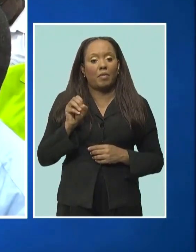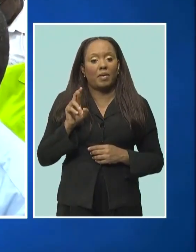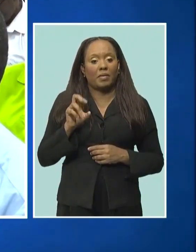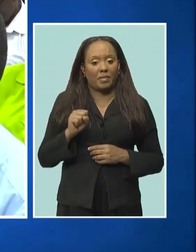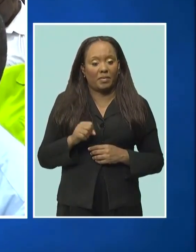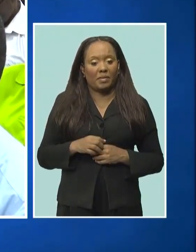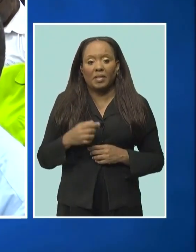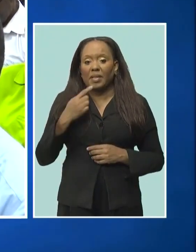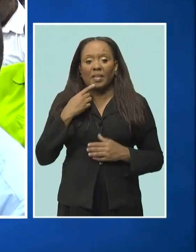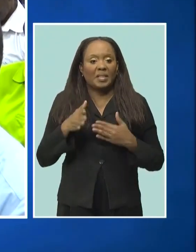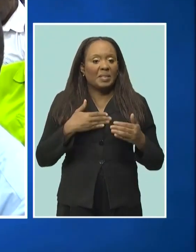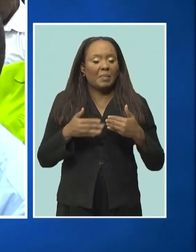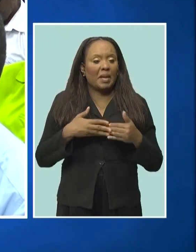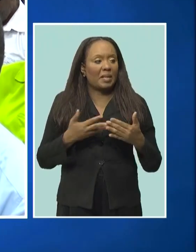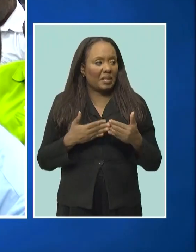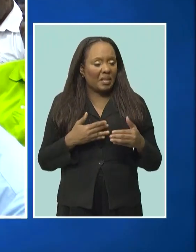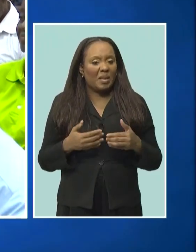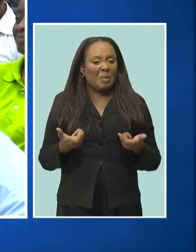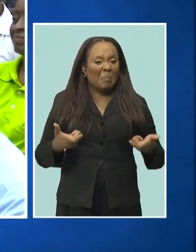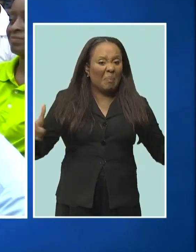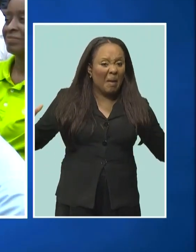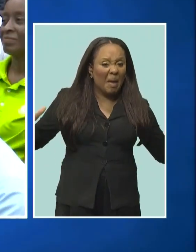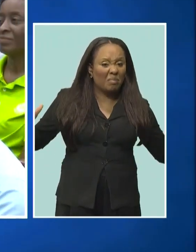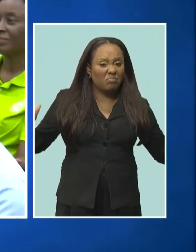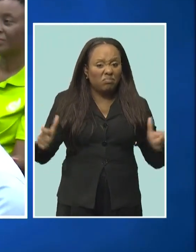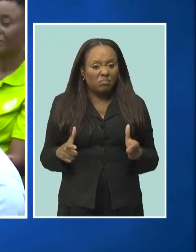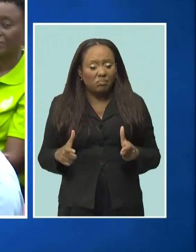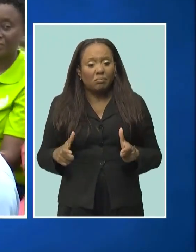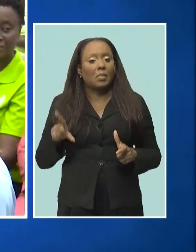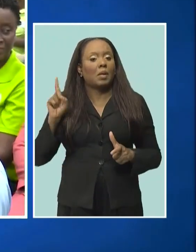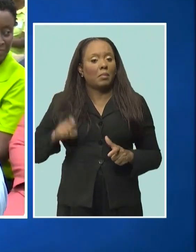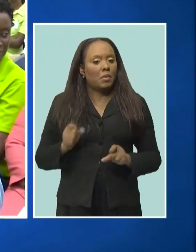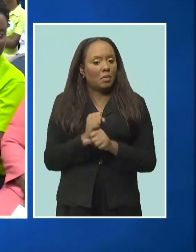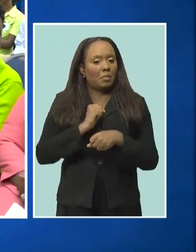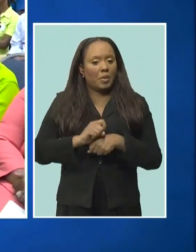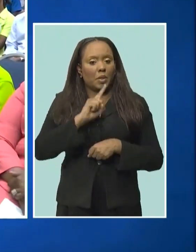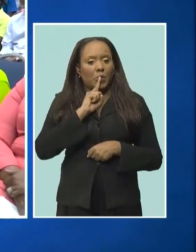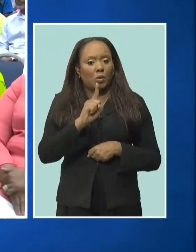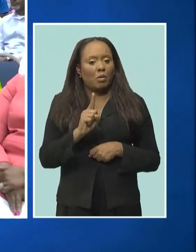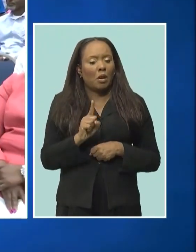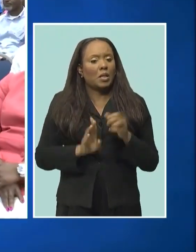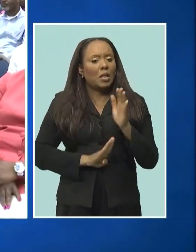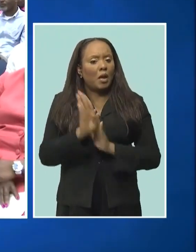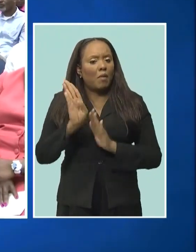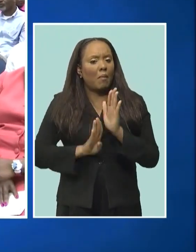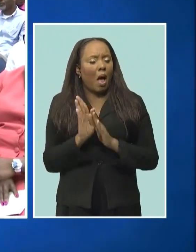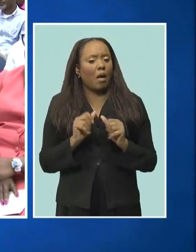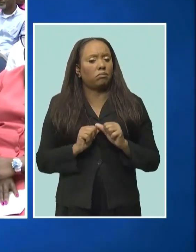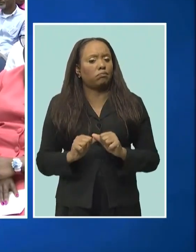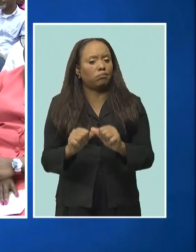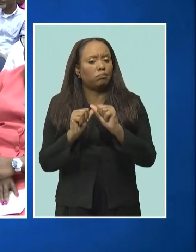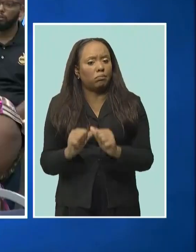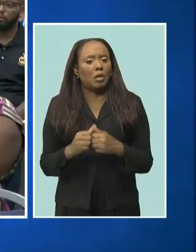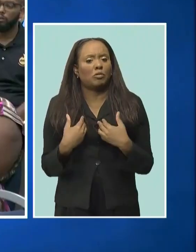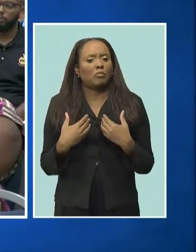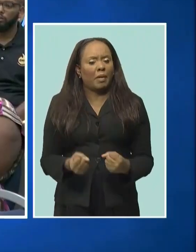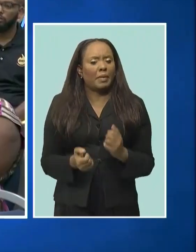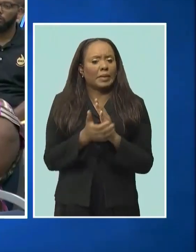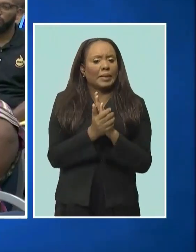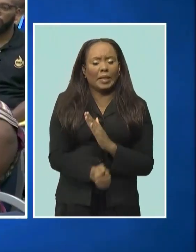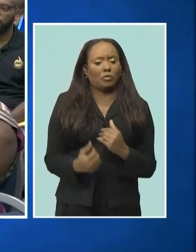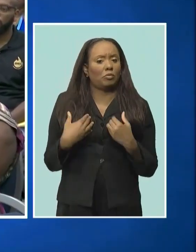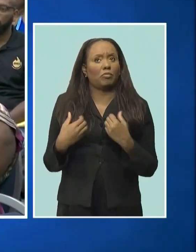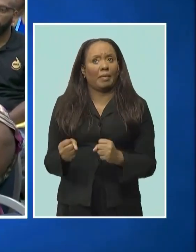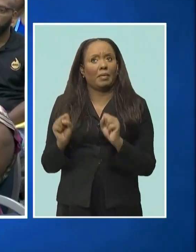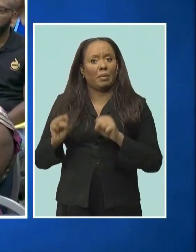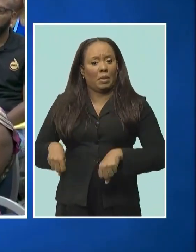regardless of size and progress, the region must ensure there is continuous development and strengthening of skills and abilities. Ms. Bradshaw, who